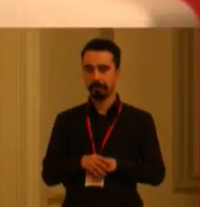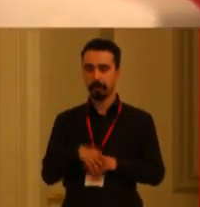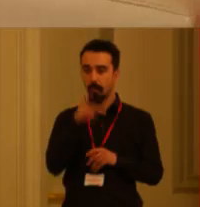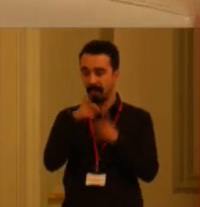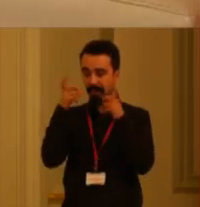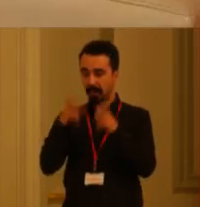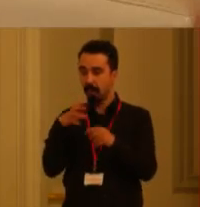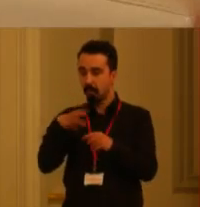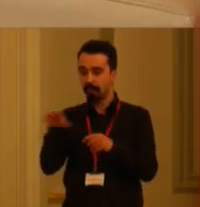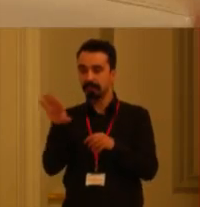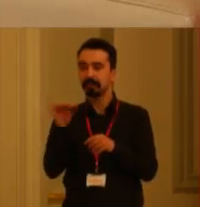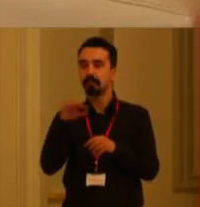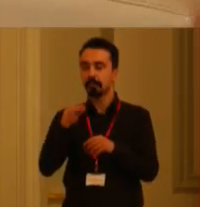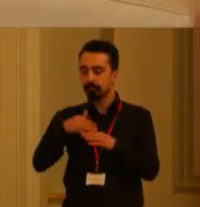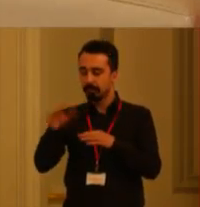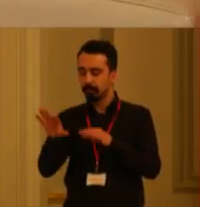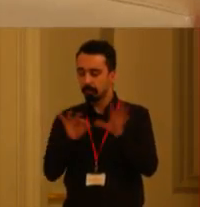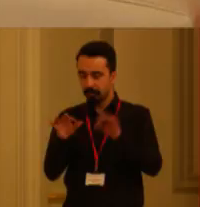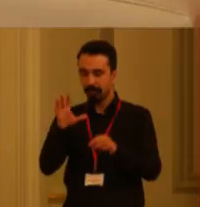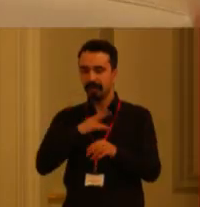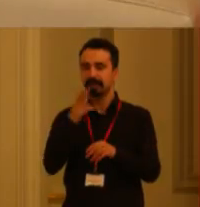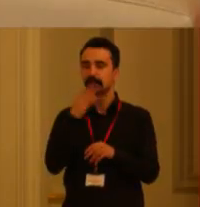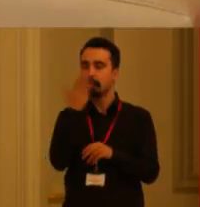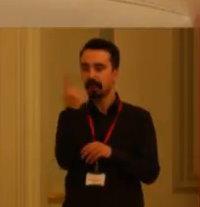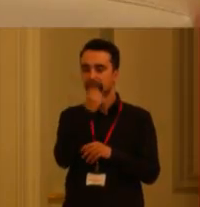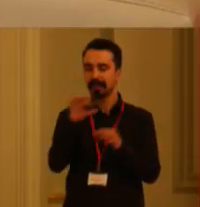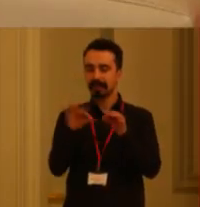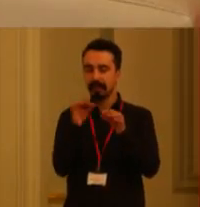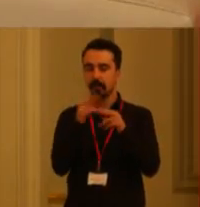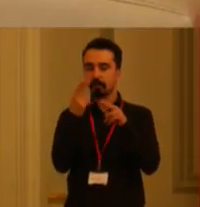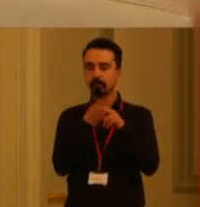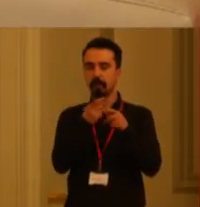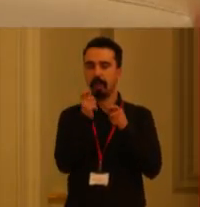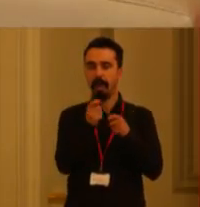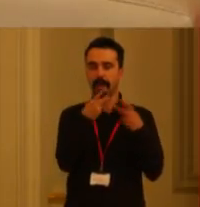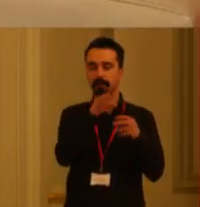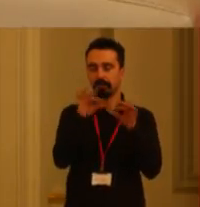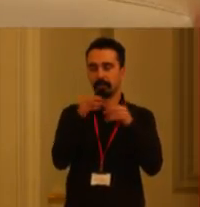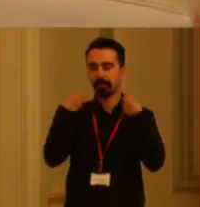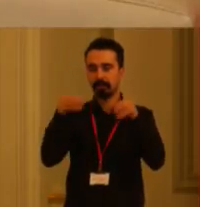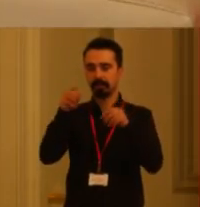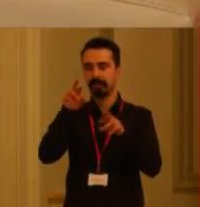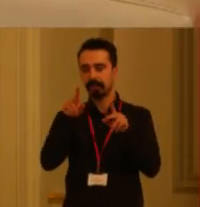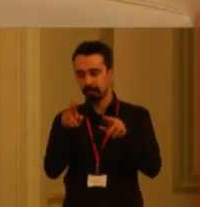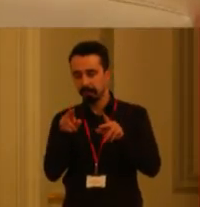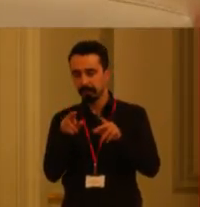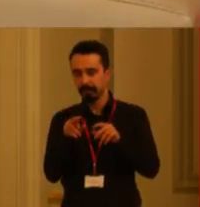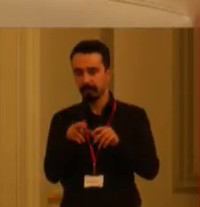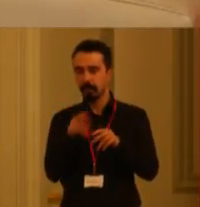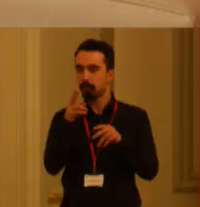industrial vocational school. Rather than persuading or convincing the female pupils